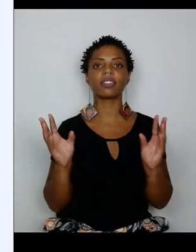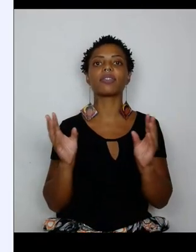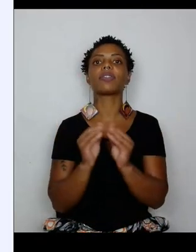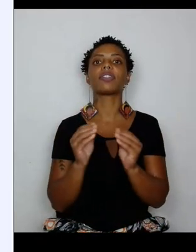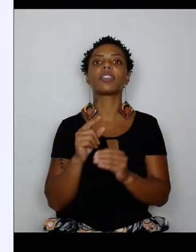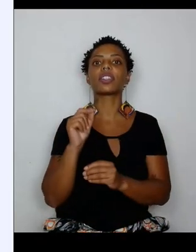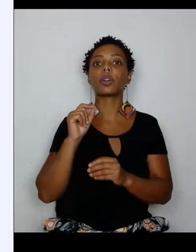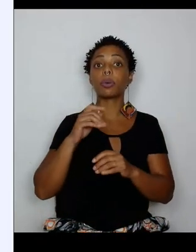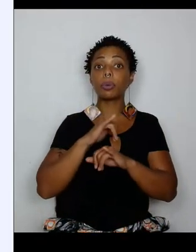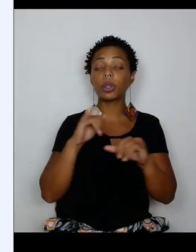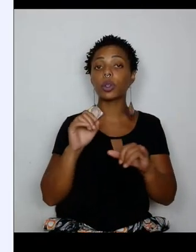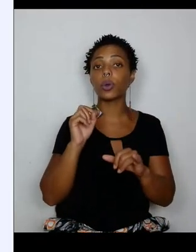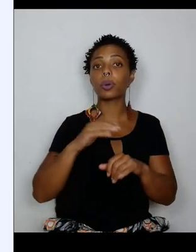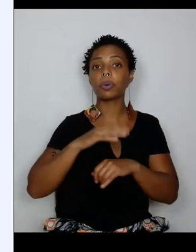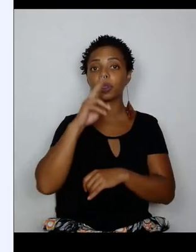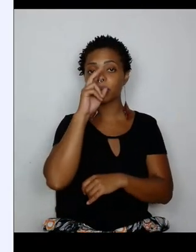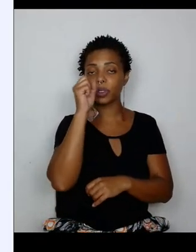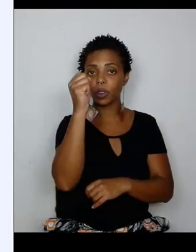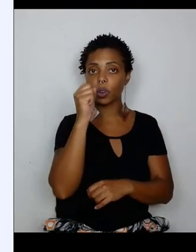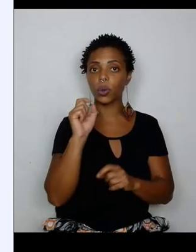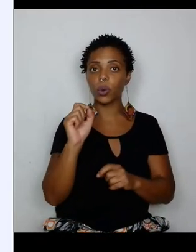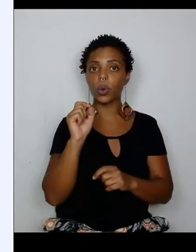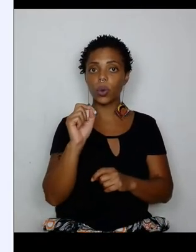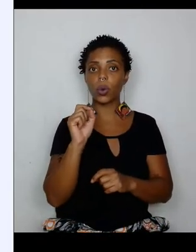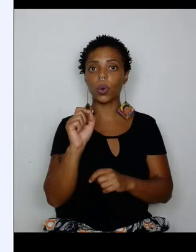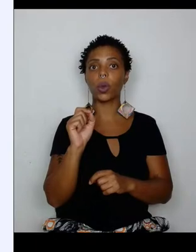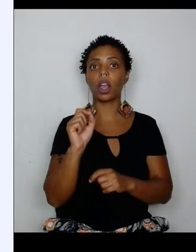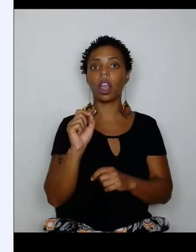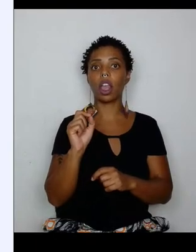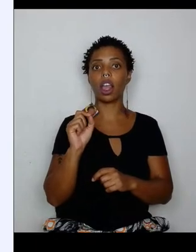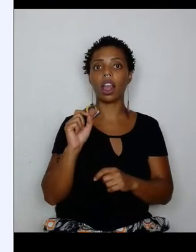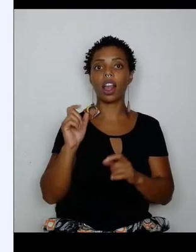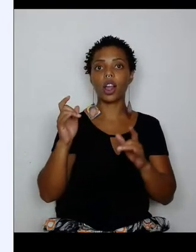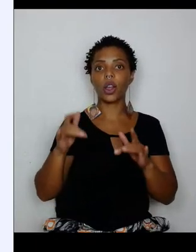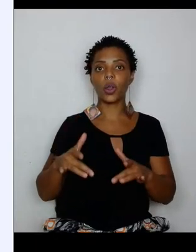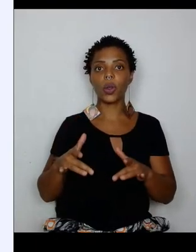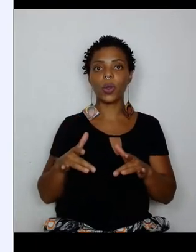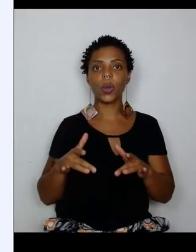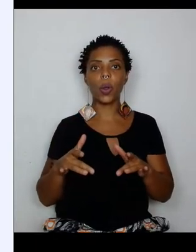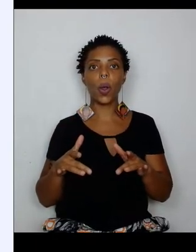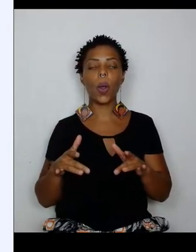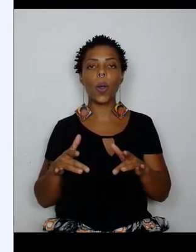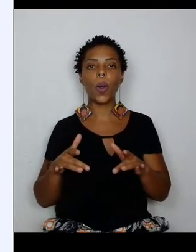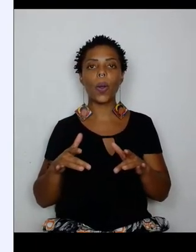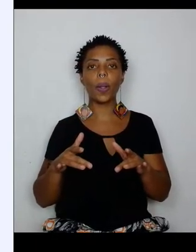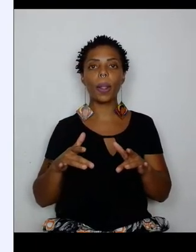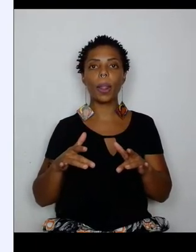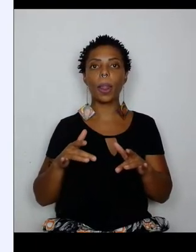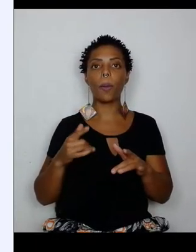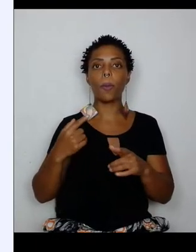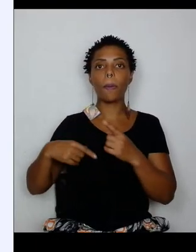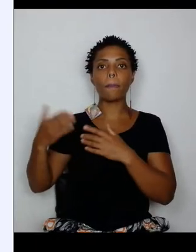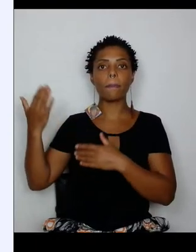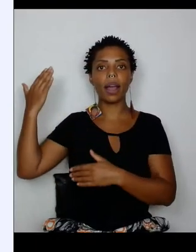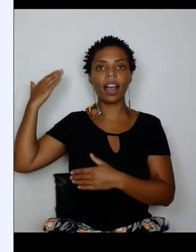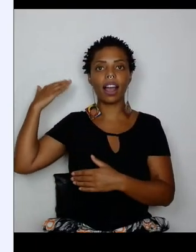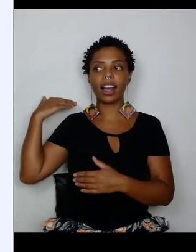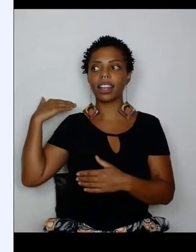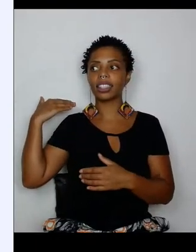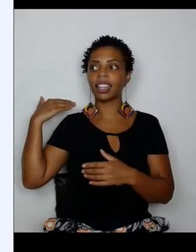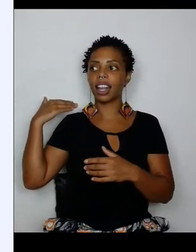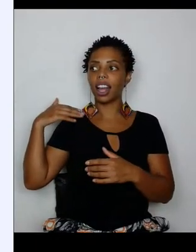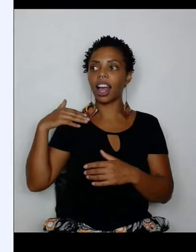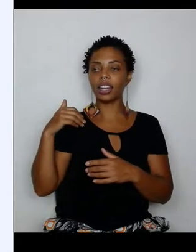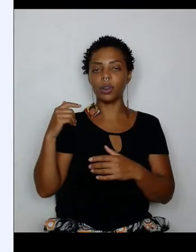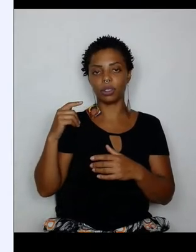internalized about these remnants of a matrilineal past uh two women likely painted in 1901 or